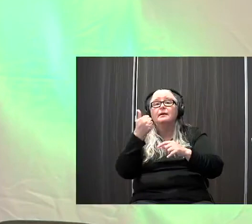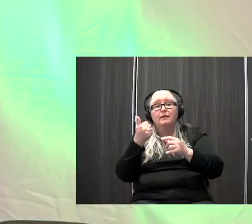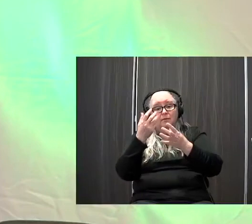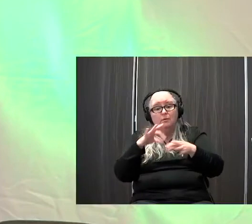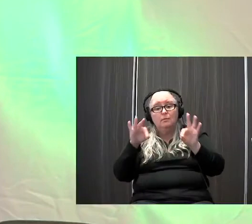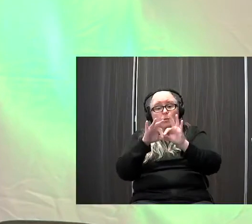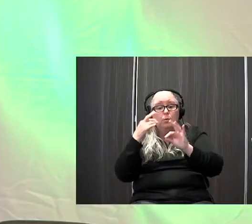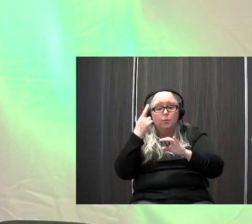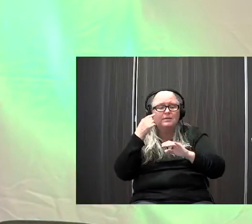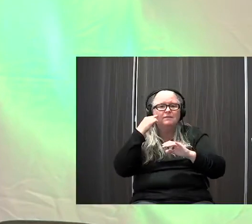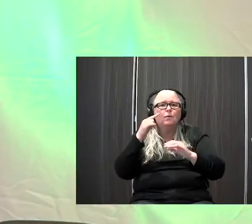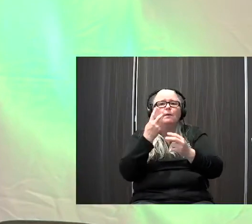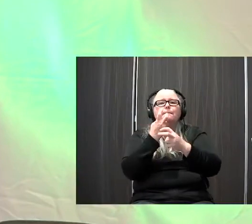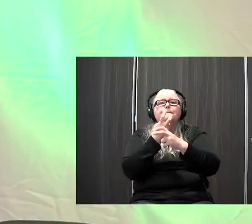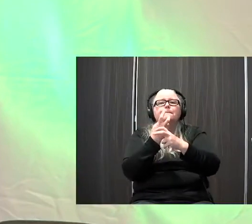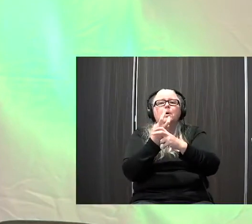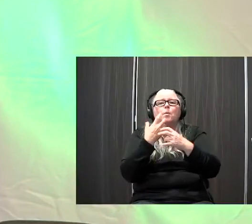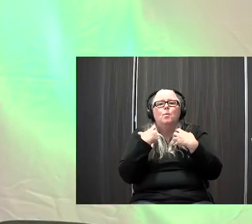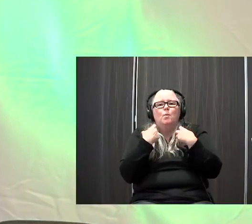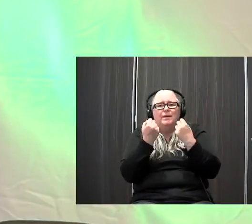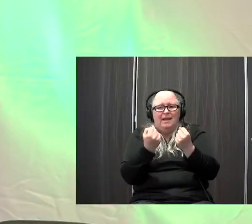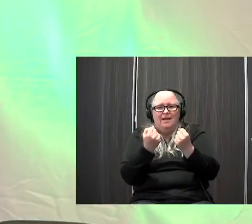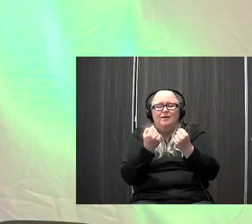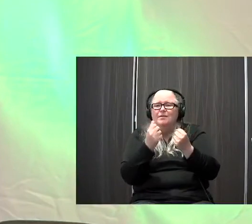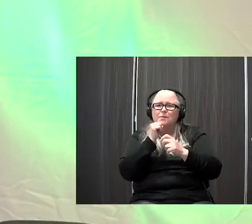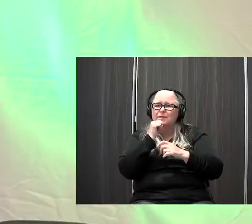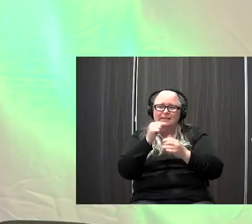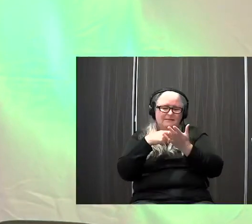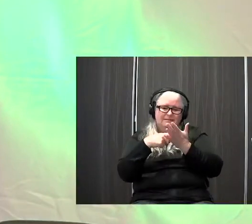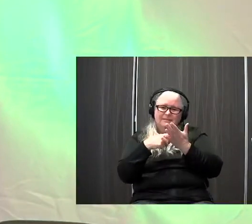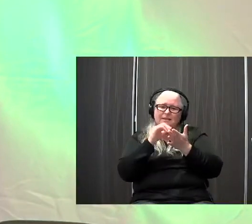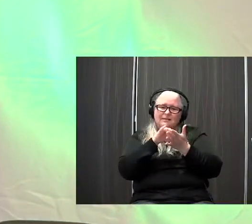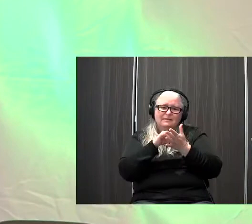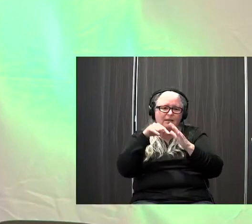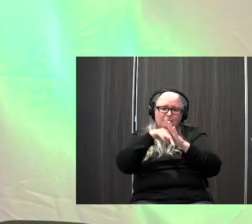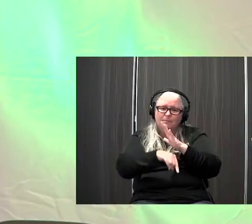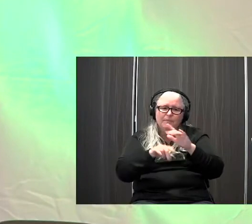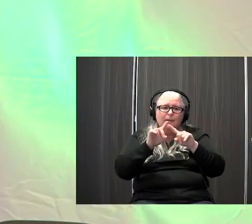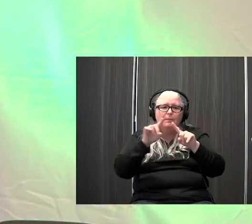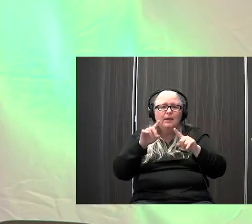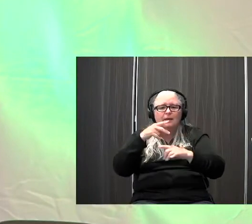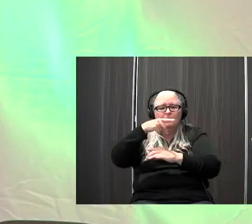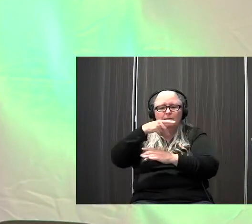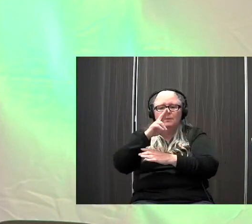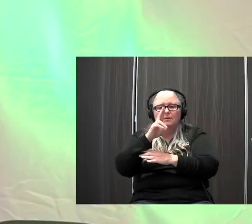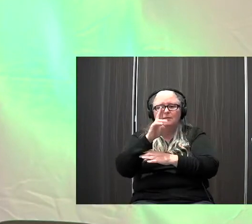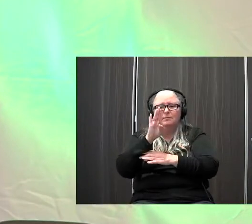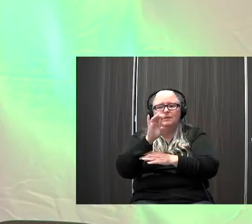bone health. So we didn't really talk about that much in the talk, but the puberty hormones are really